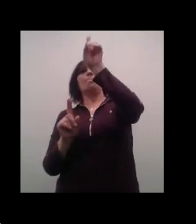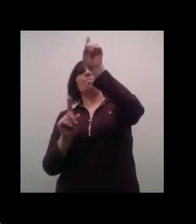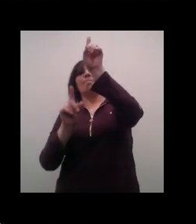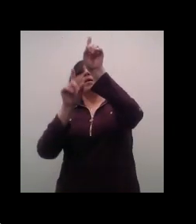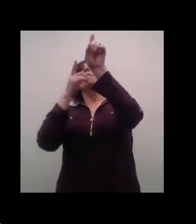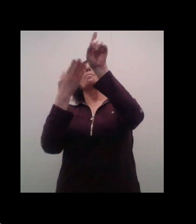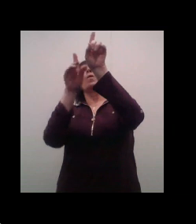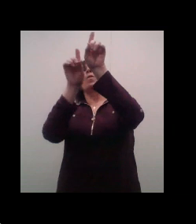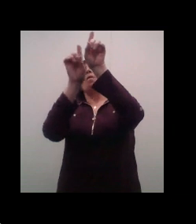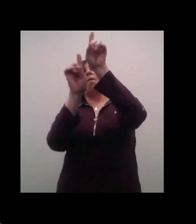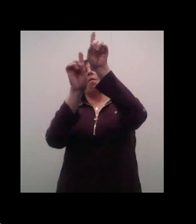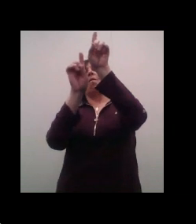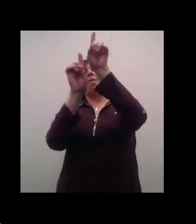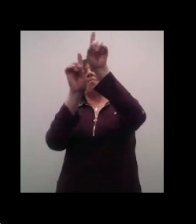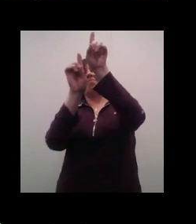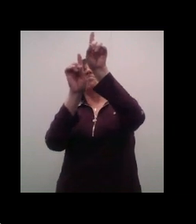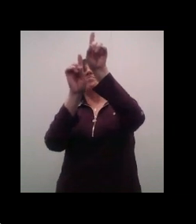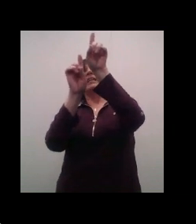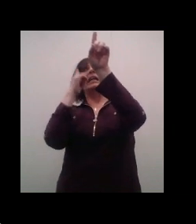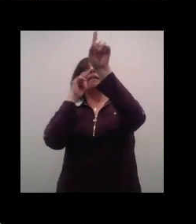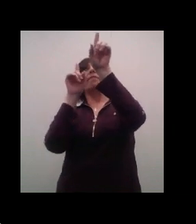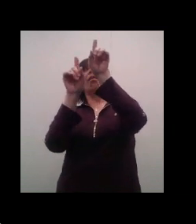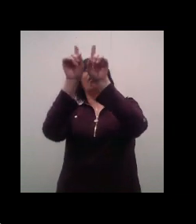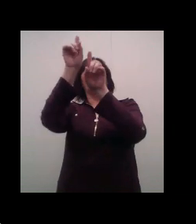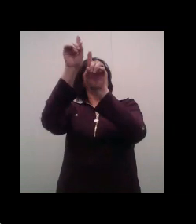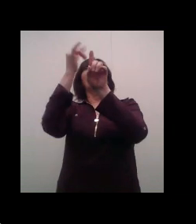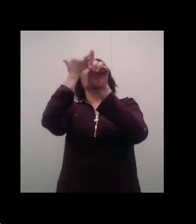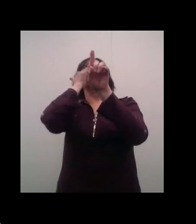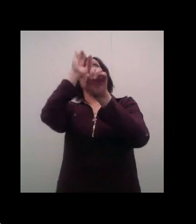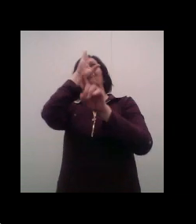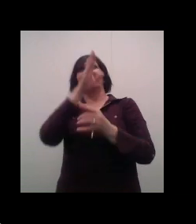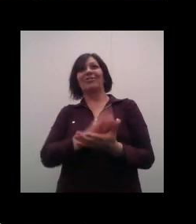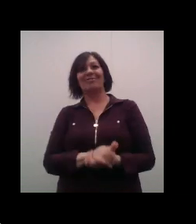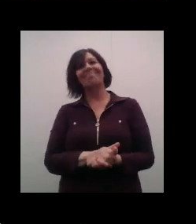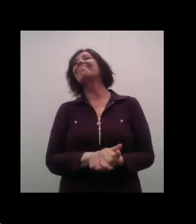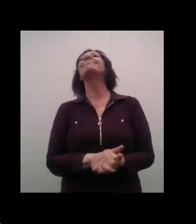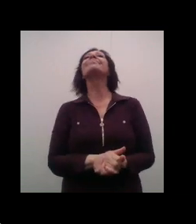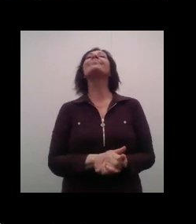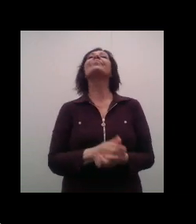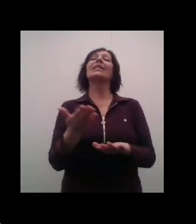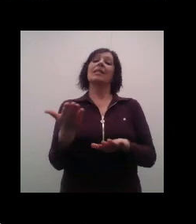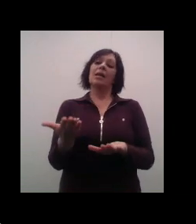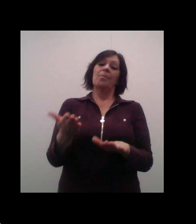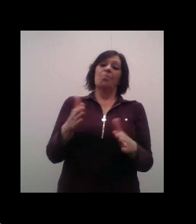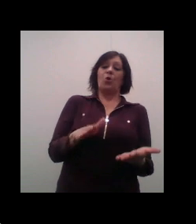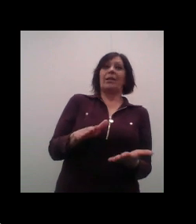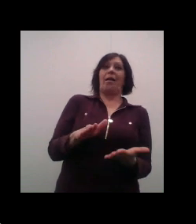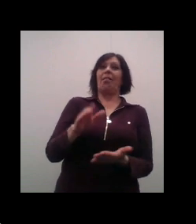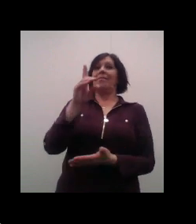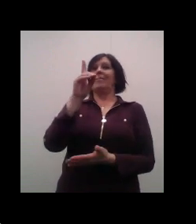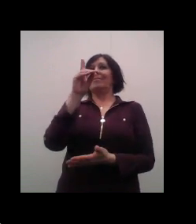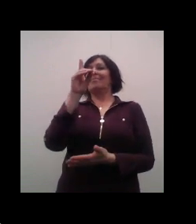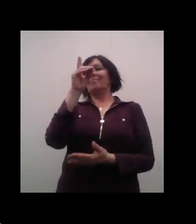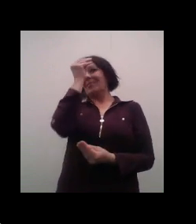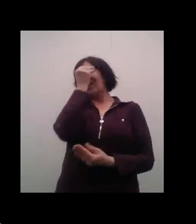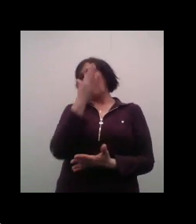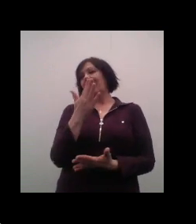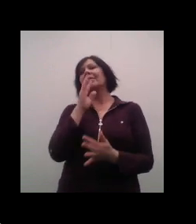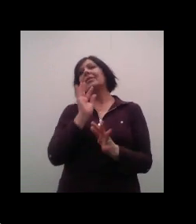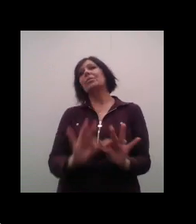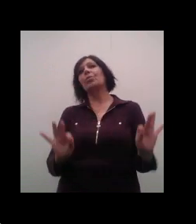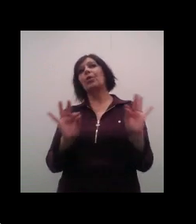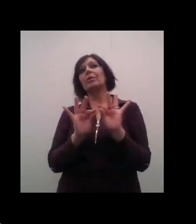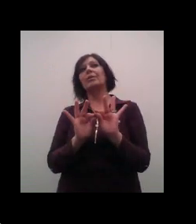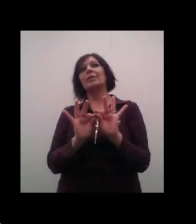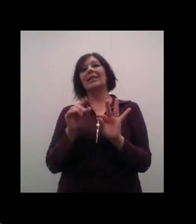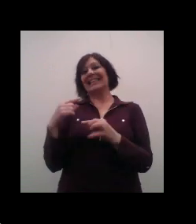hospital data. That would be the wrong direction. Yes. Mortality data, we think it's very important for the public to see this.